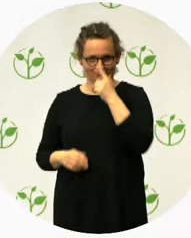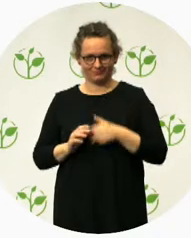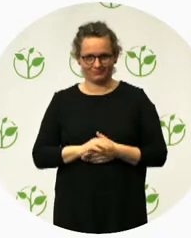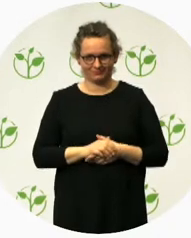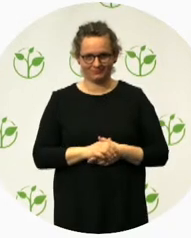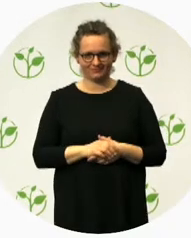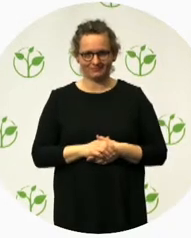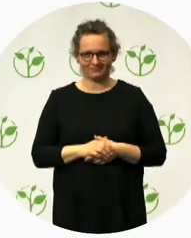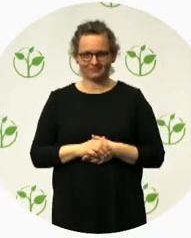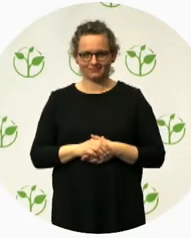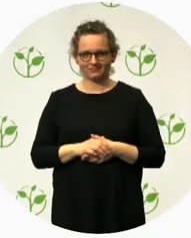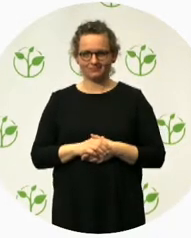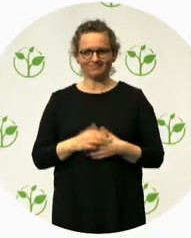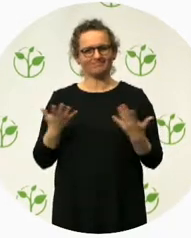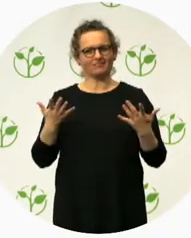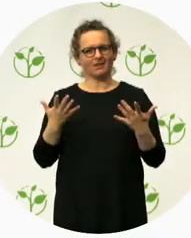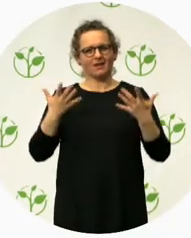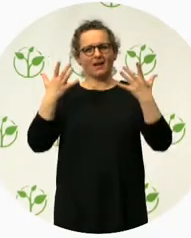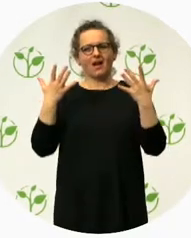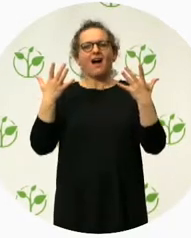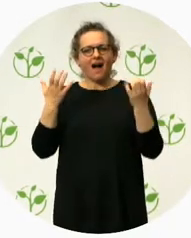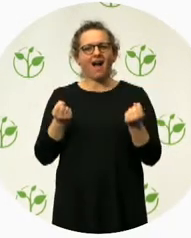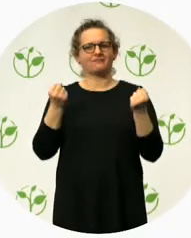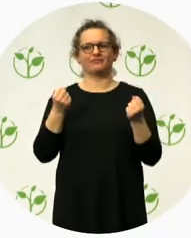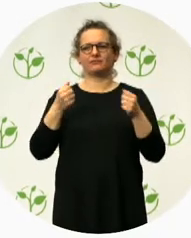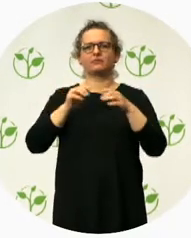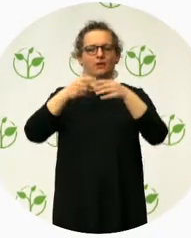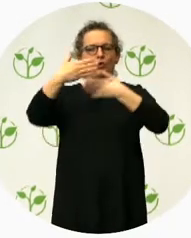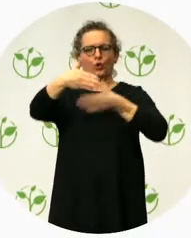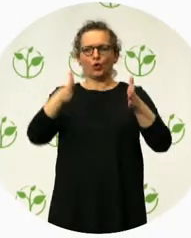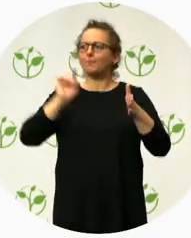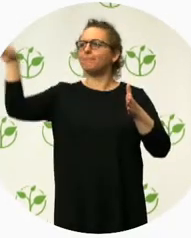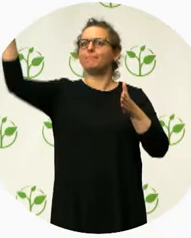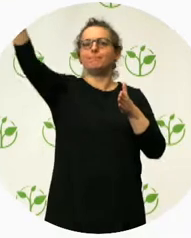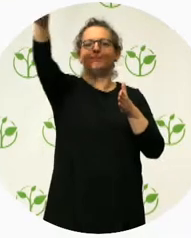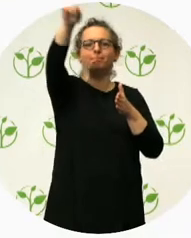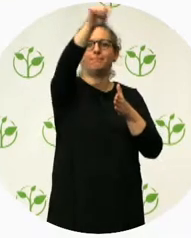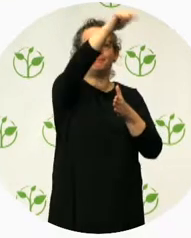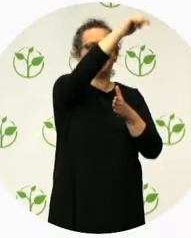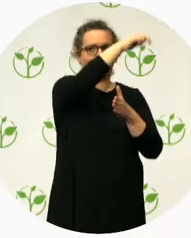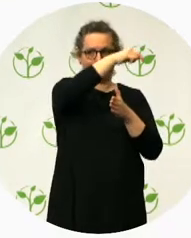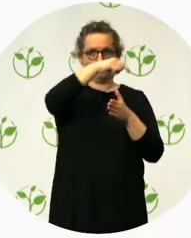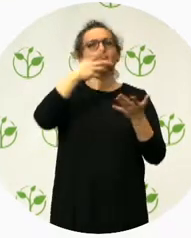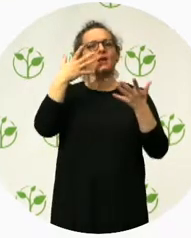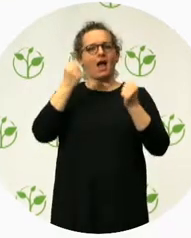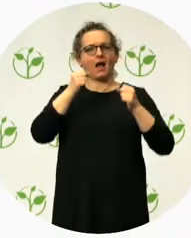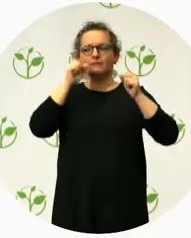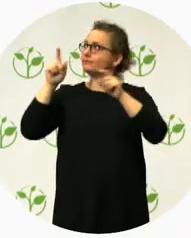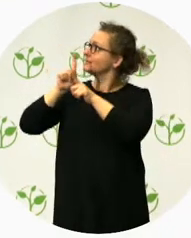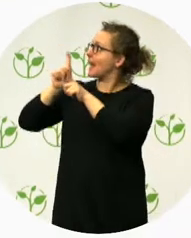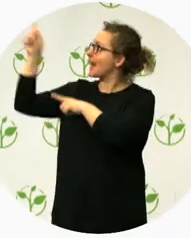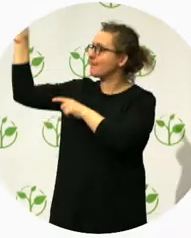breakout rooms, we will be recording. This room, as you know, as usual, is live streamed. And as I said, you can watch it